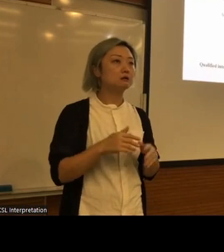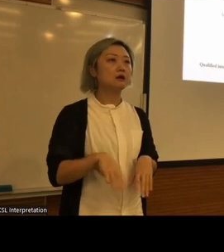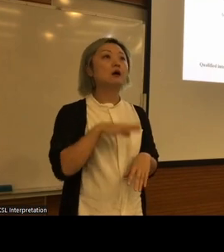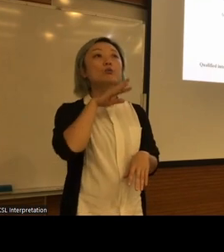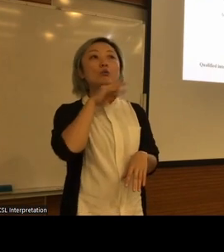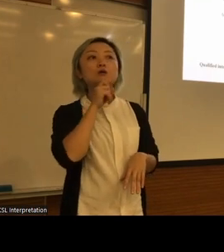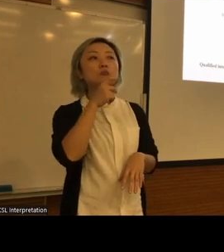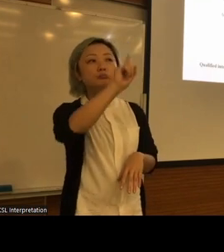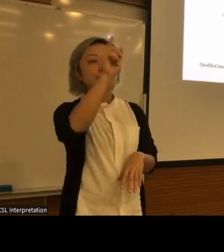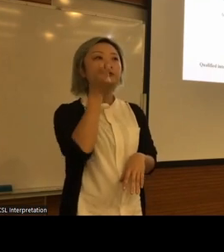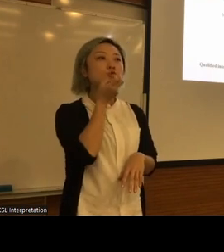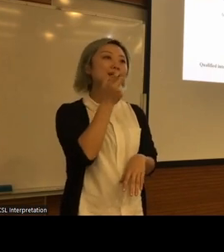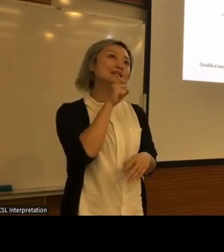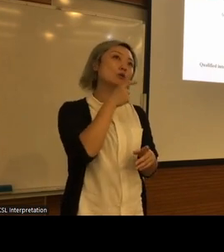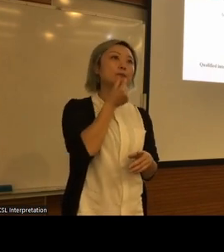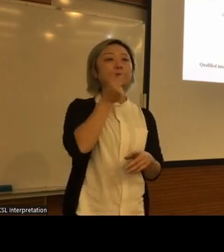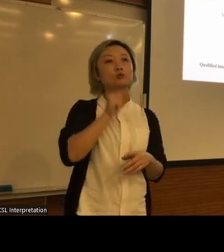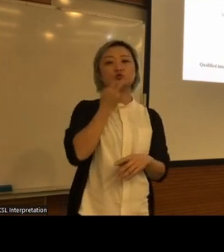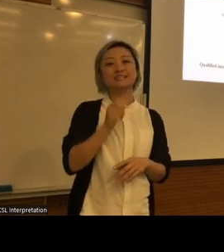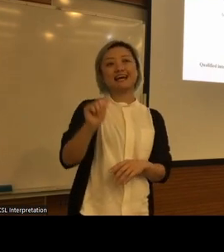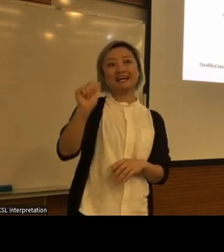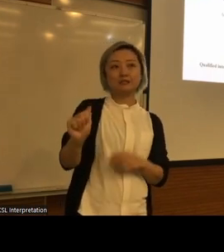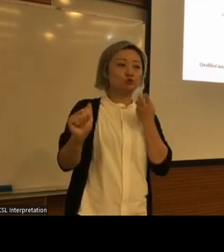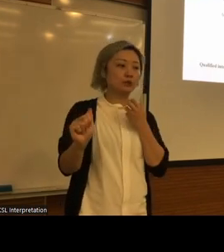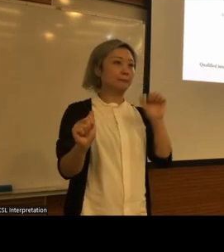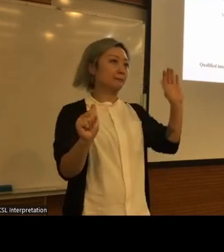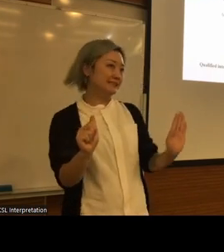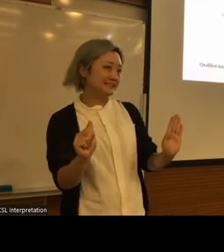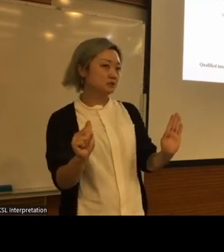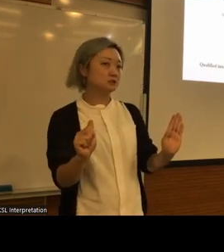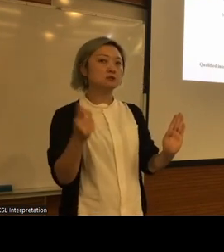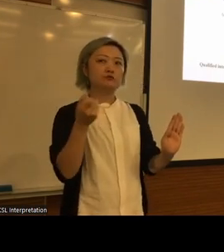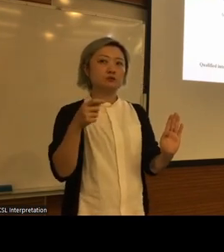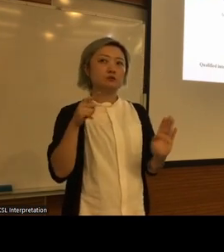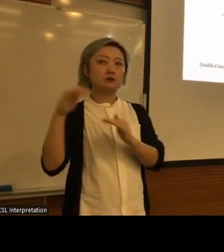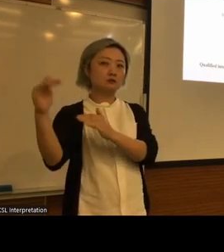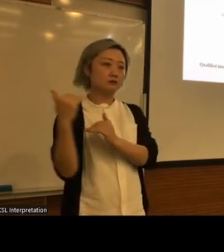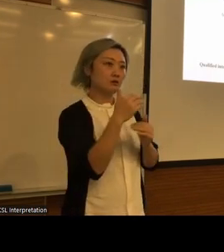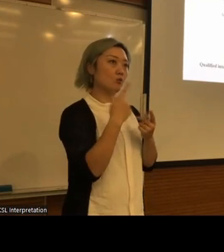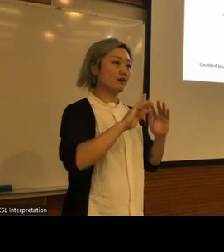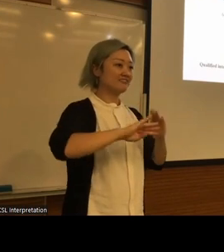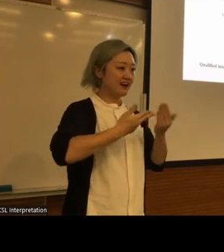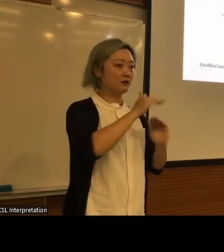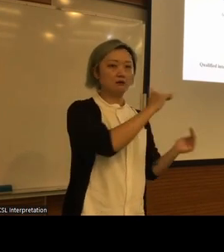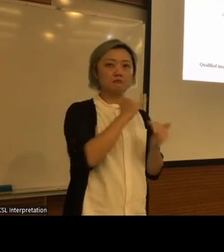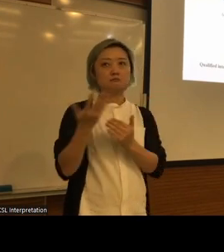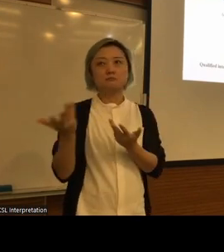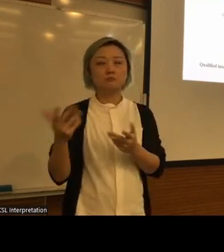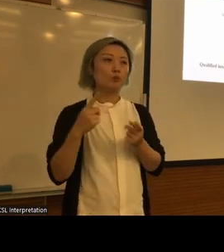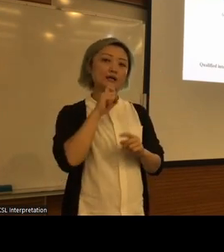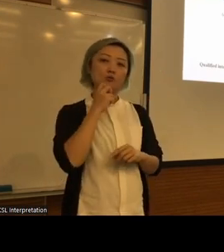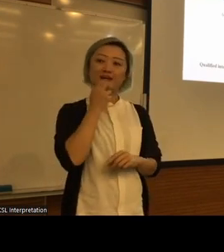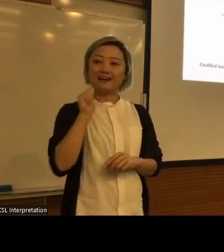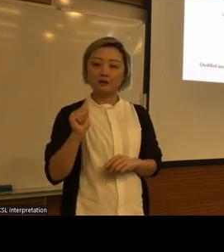one language A into one language B is easier or more difficult than from one language A to language C,